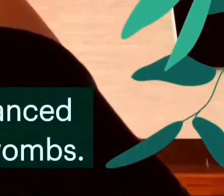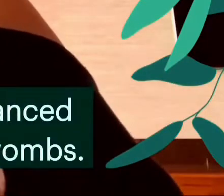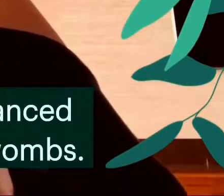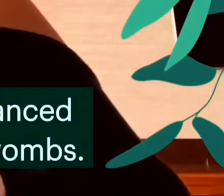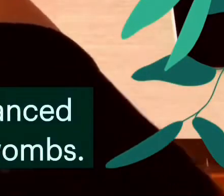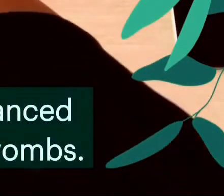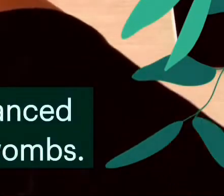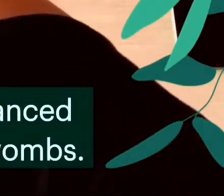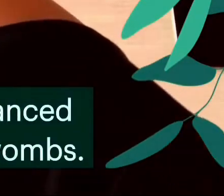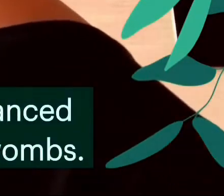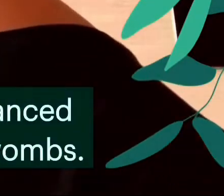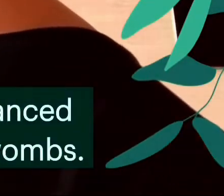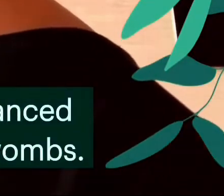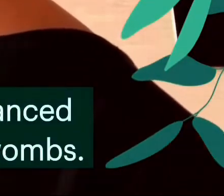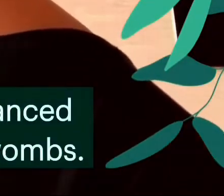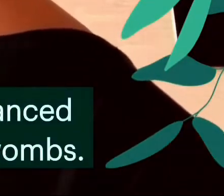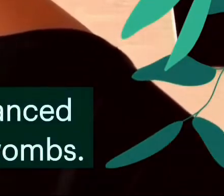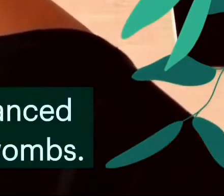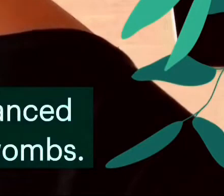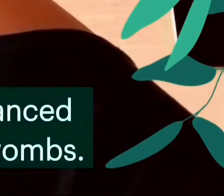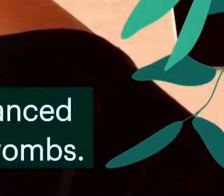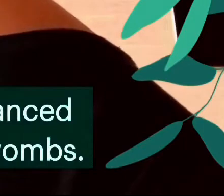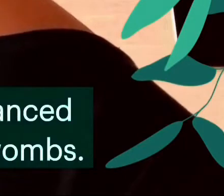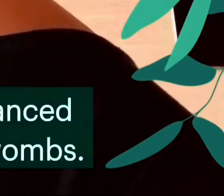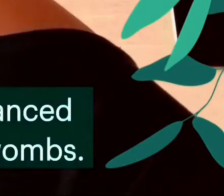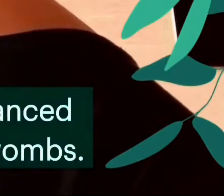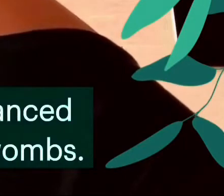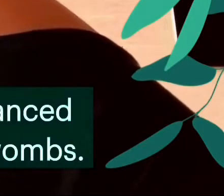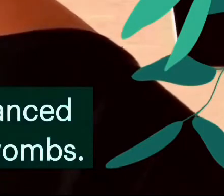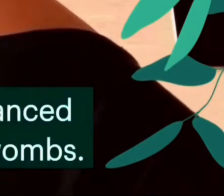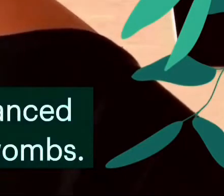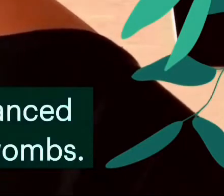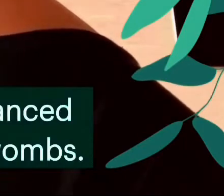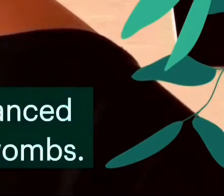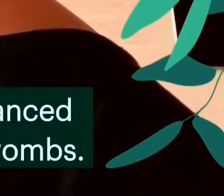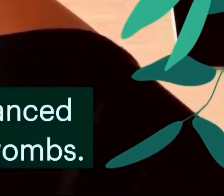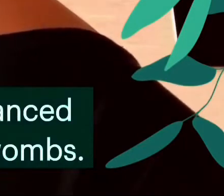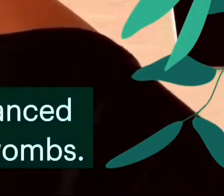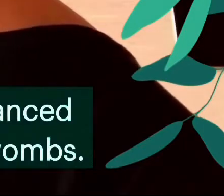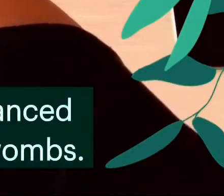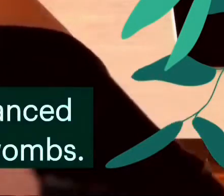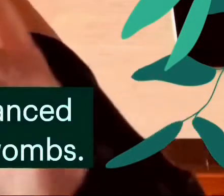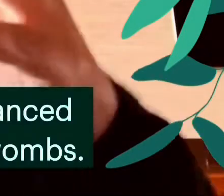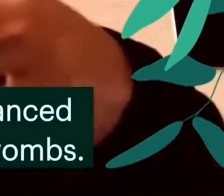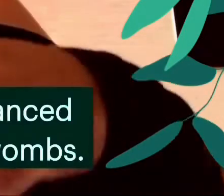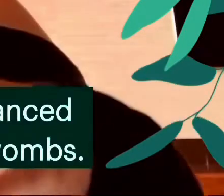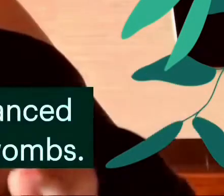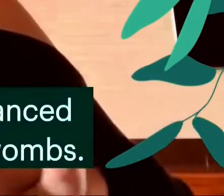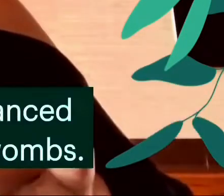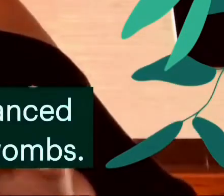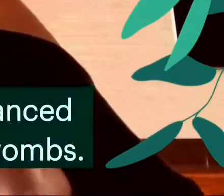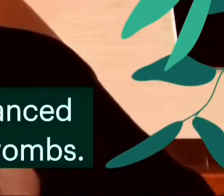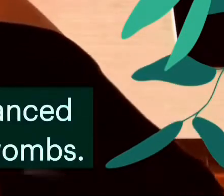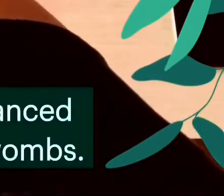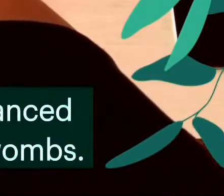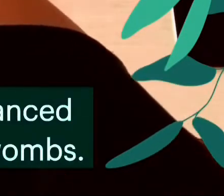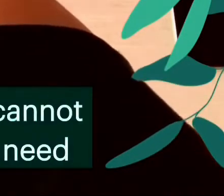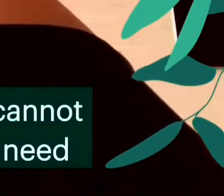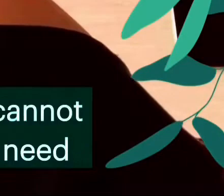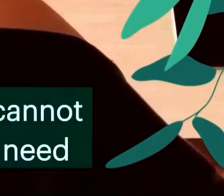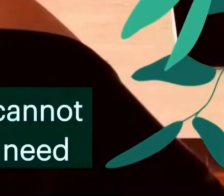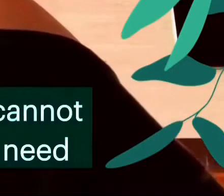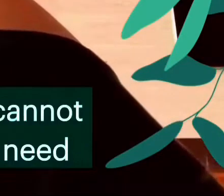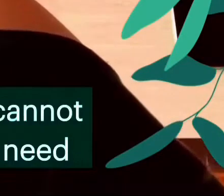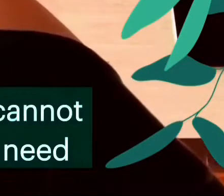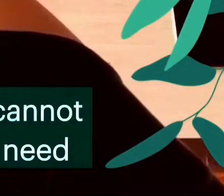mean in a system precariously balanced along our spines and through our wombs. And